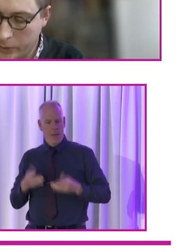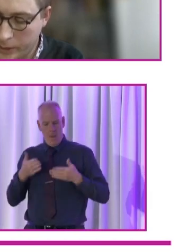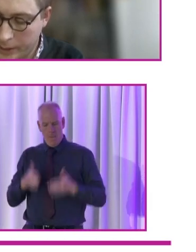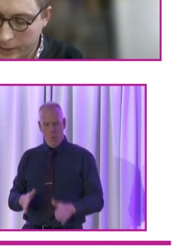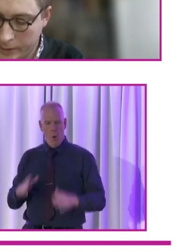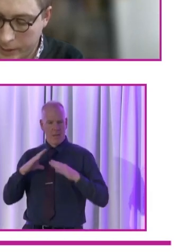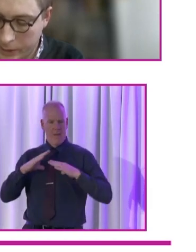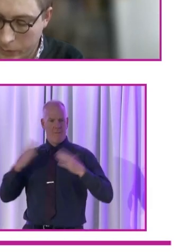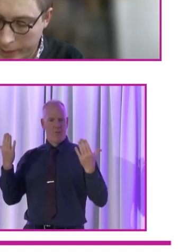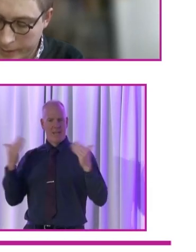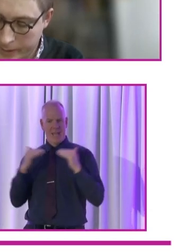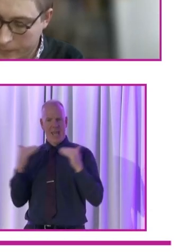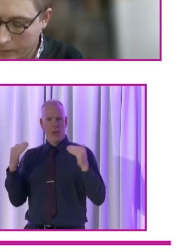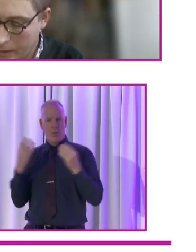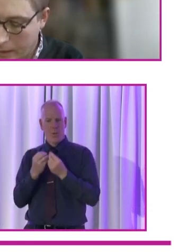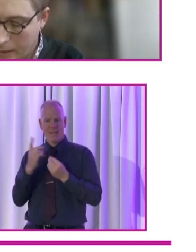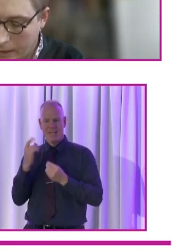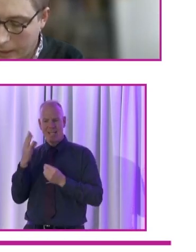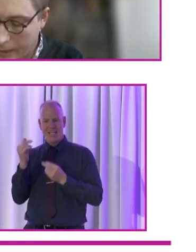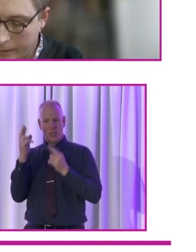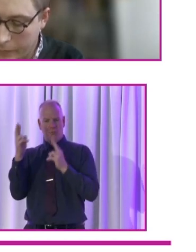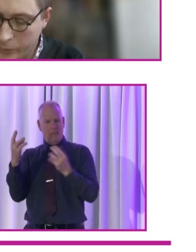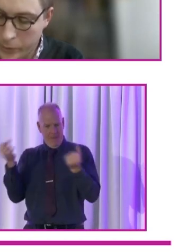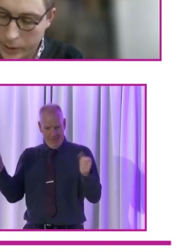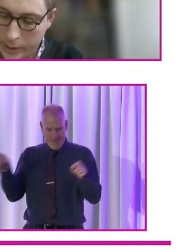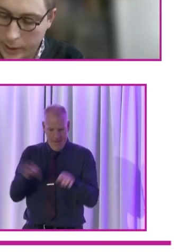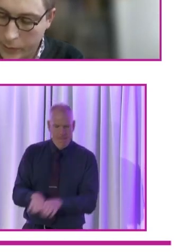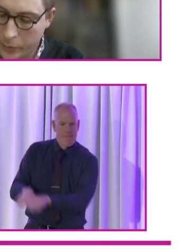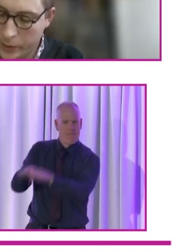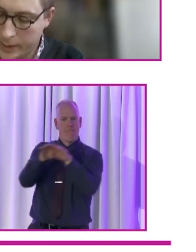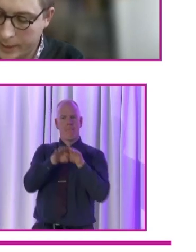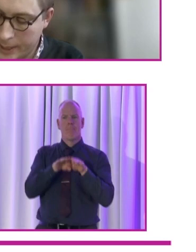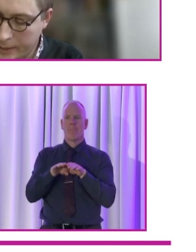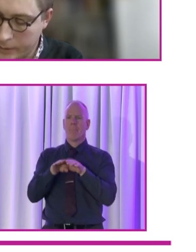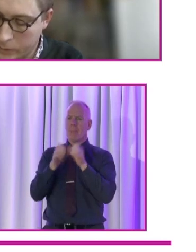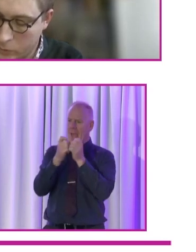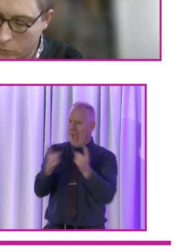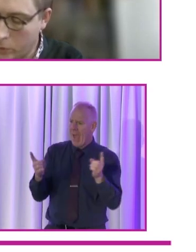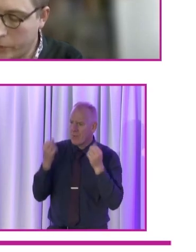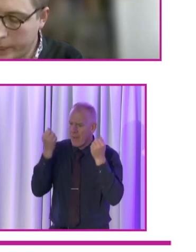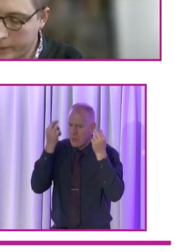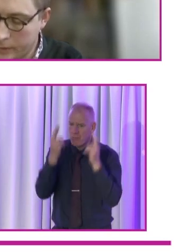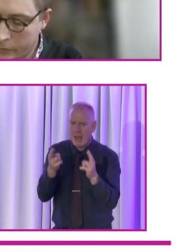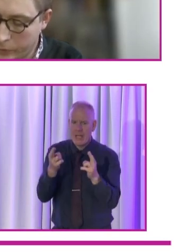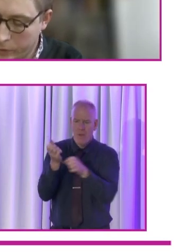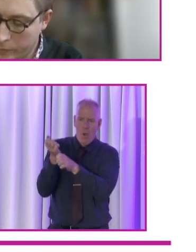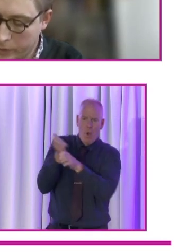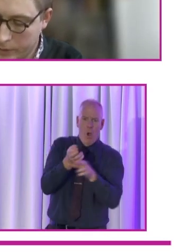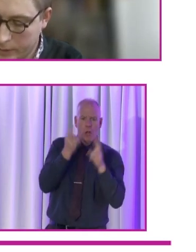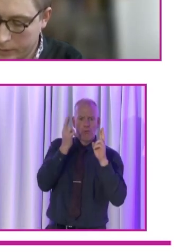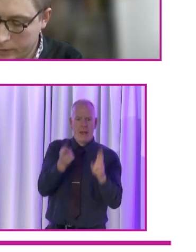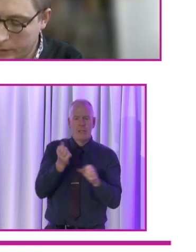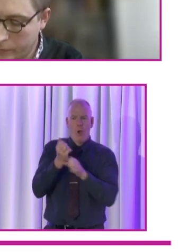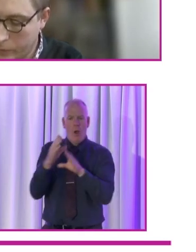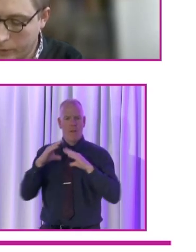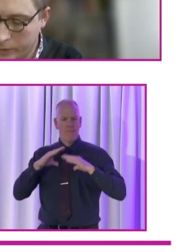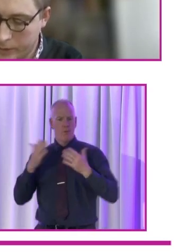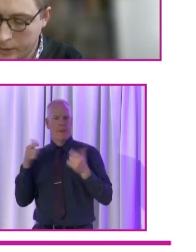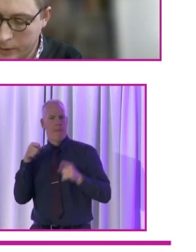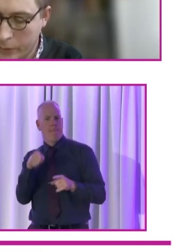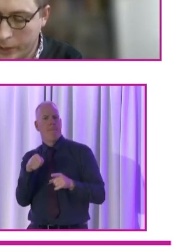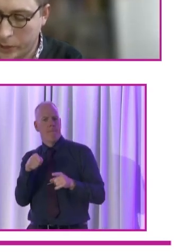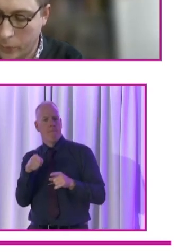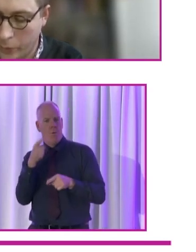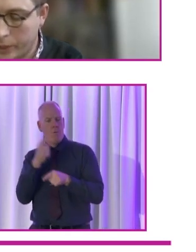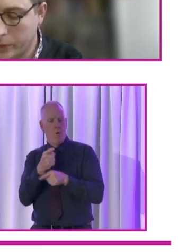and equal in dignity and rights, and everyone is entitled to all rights and freedoms set forth in